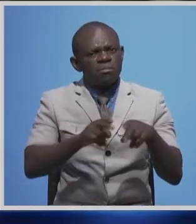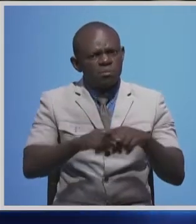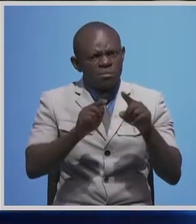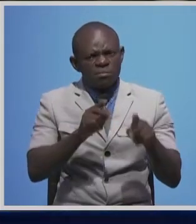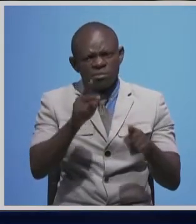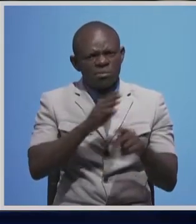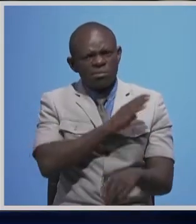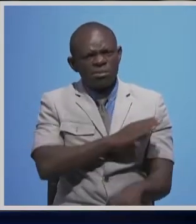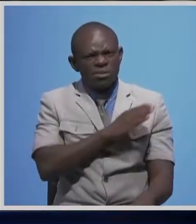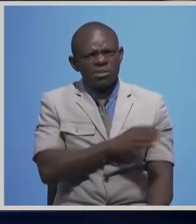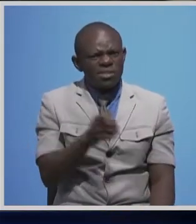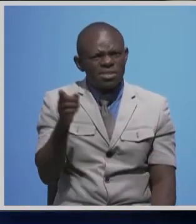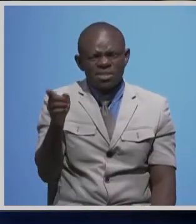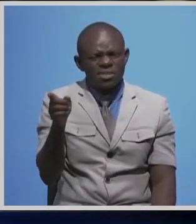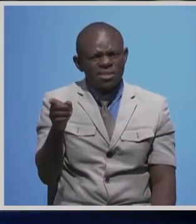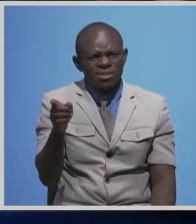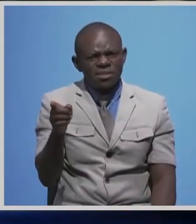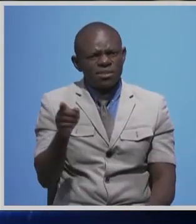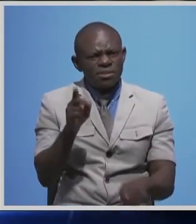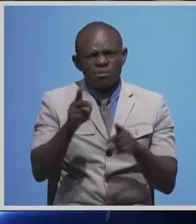there, definitely